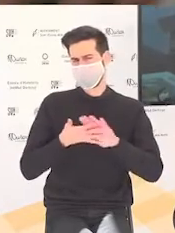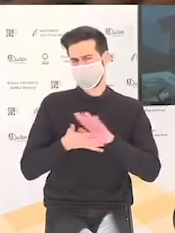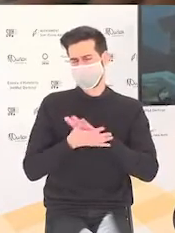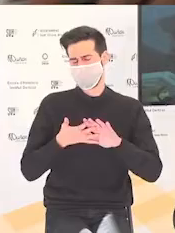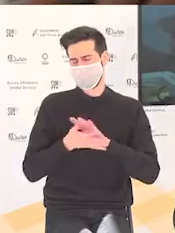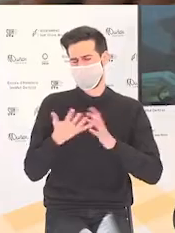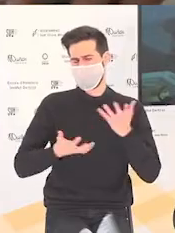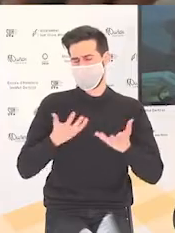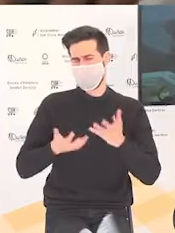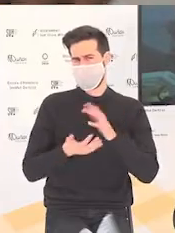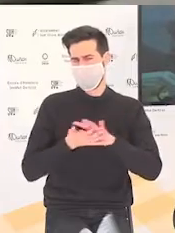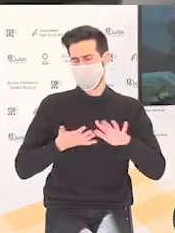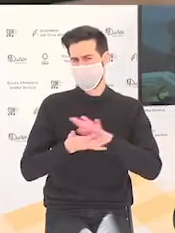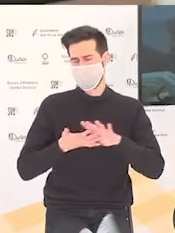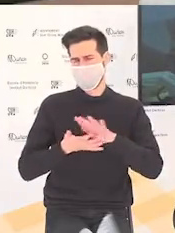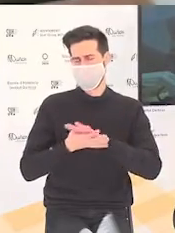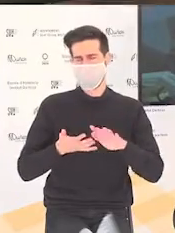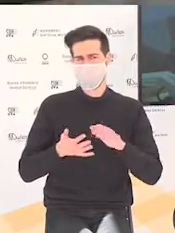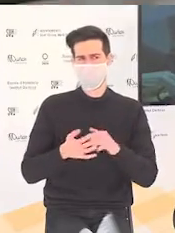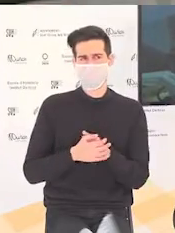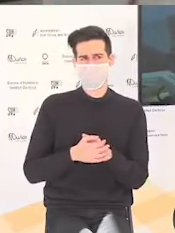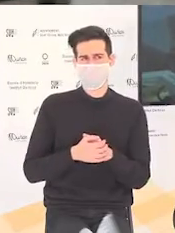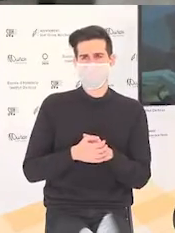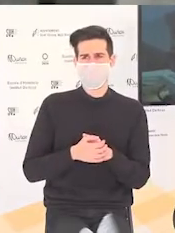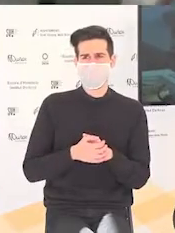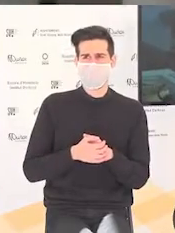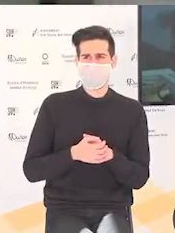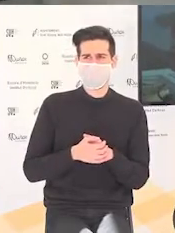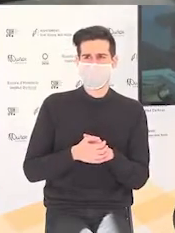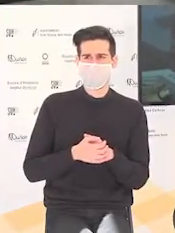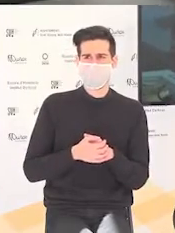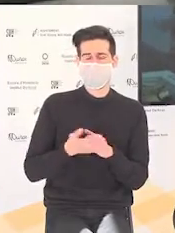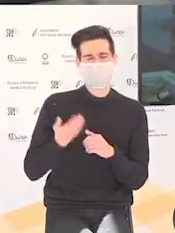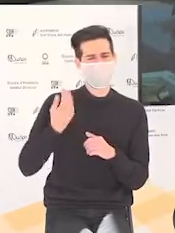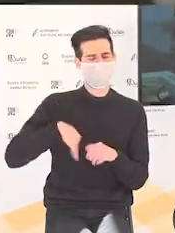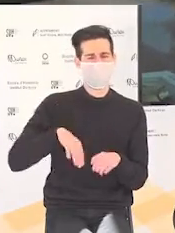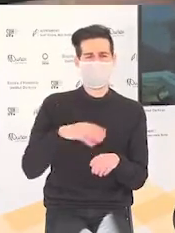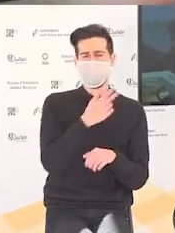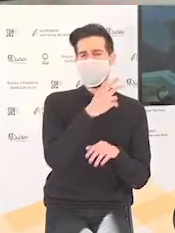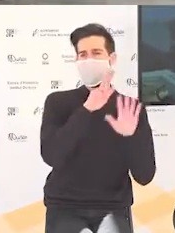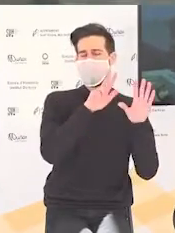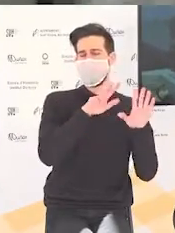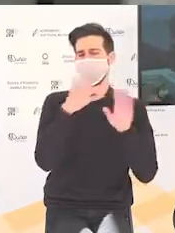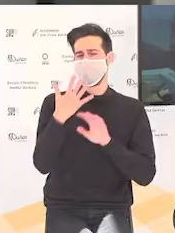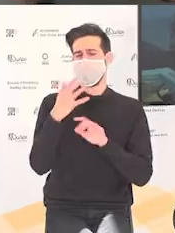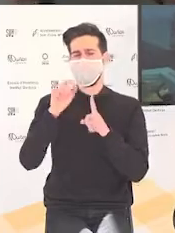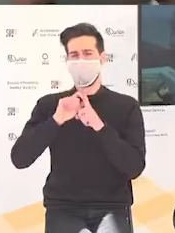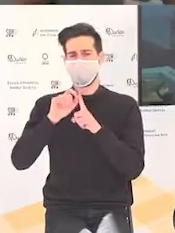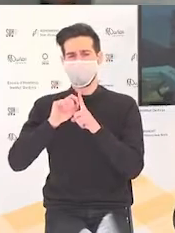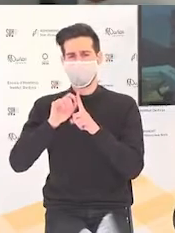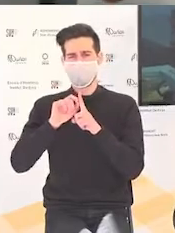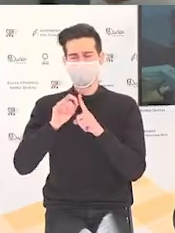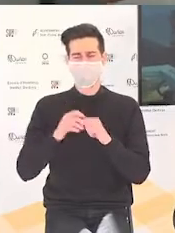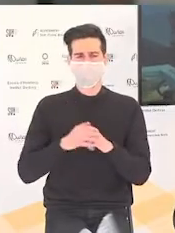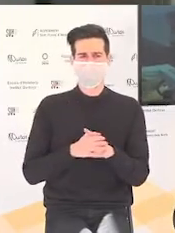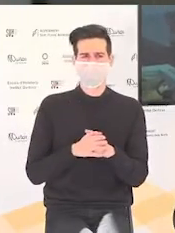muy rápidamente. Here we go. We're at 85 now. Ya está, tenemos 85 grados.